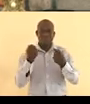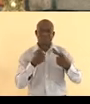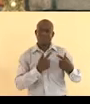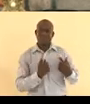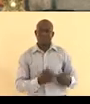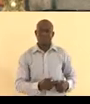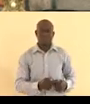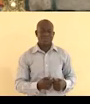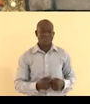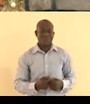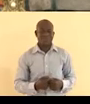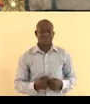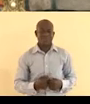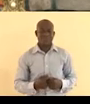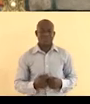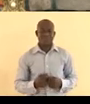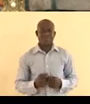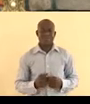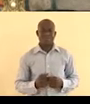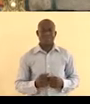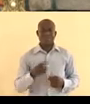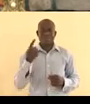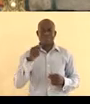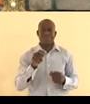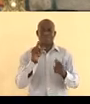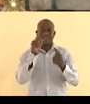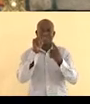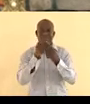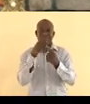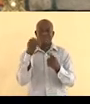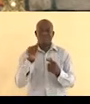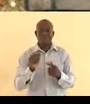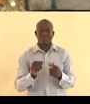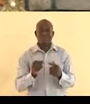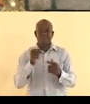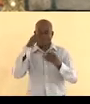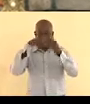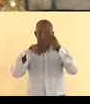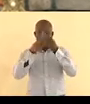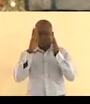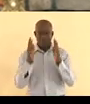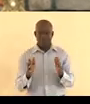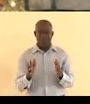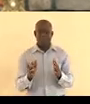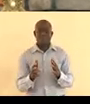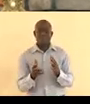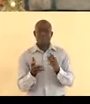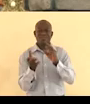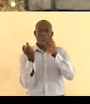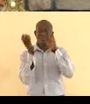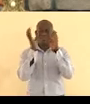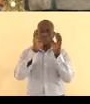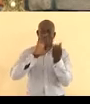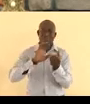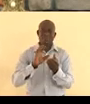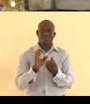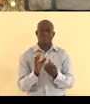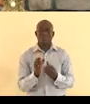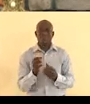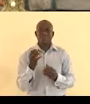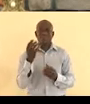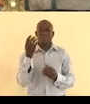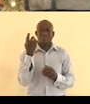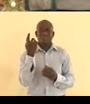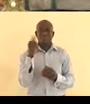word of the prophet, how do we put it? The word of the prophet convicts the